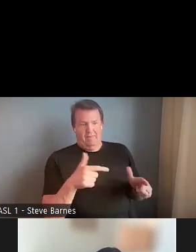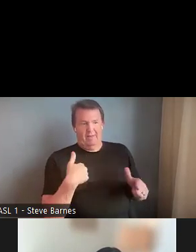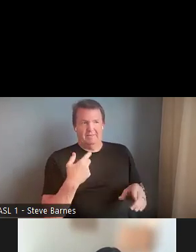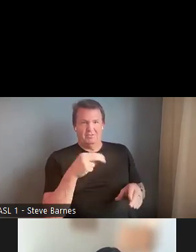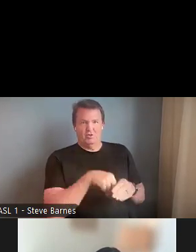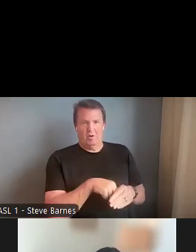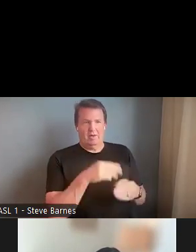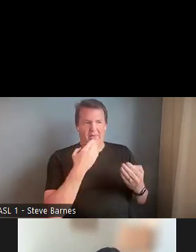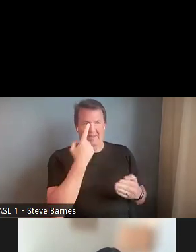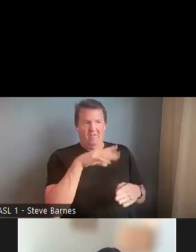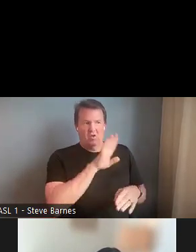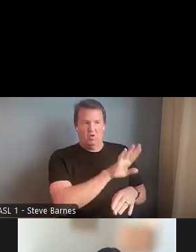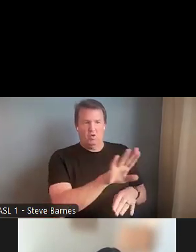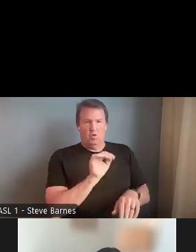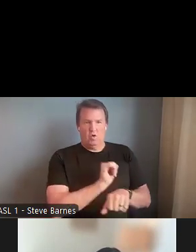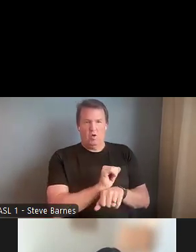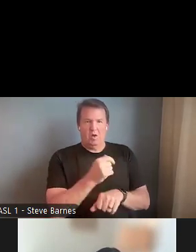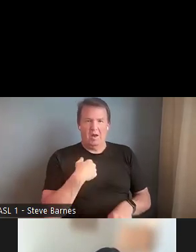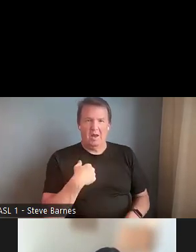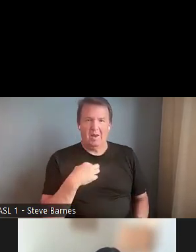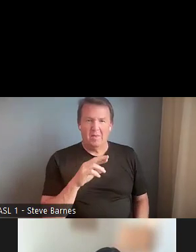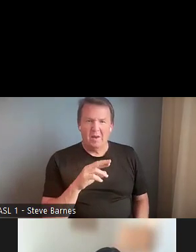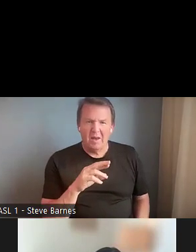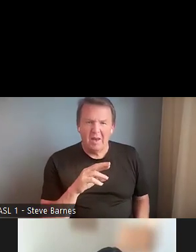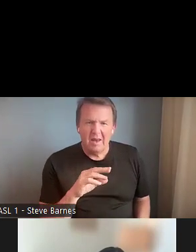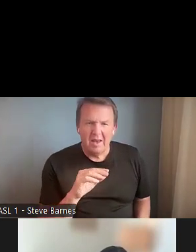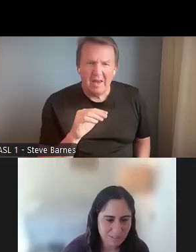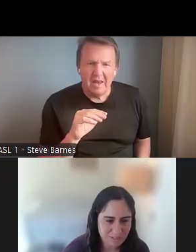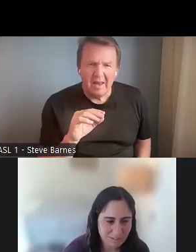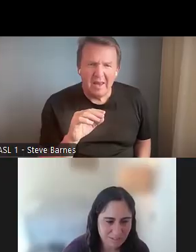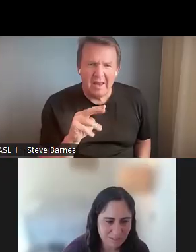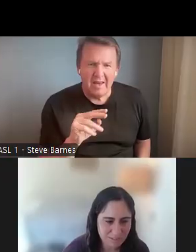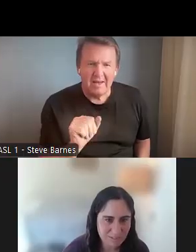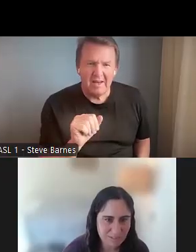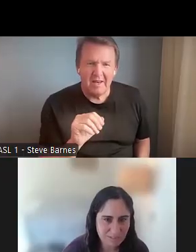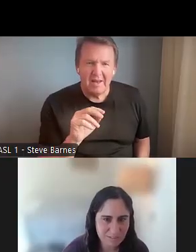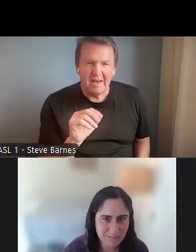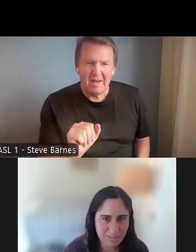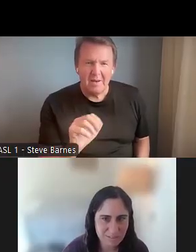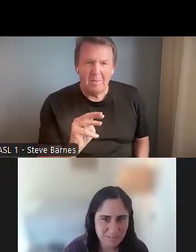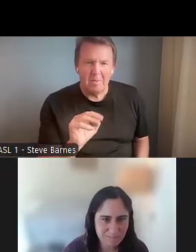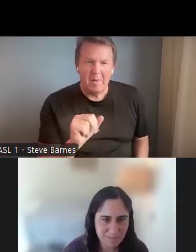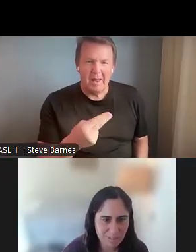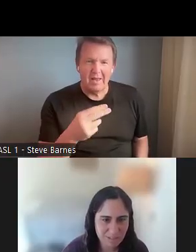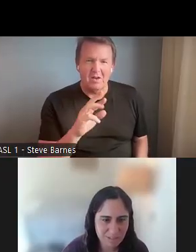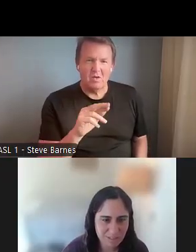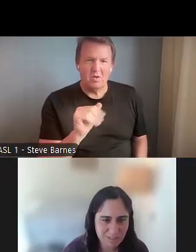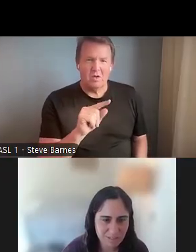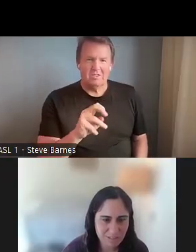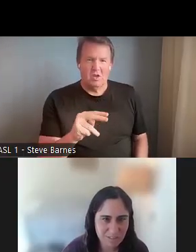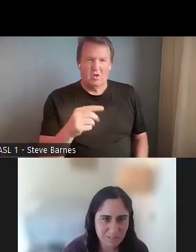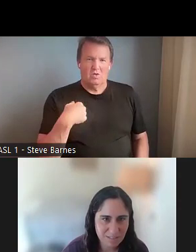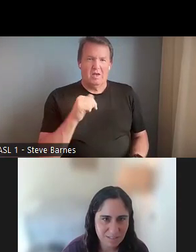your work. I'm Naama Razone. I'm on faculty at UC Davis in the Department of Family and Community Medicine and the Division